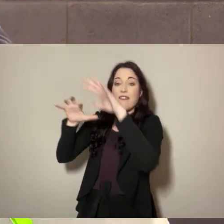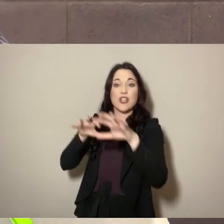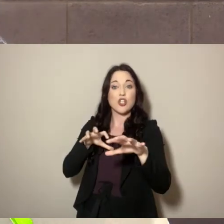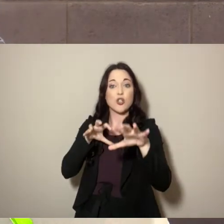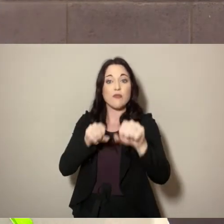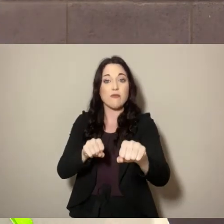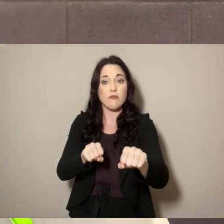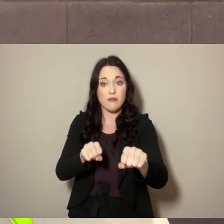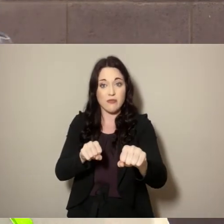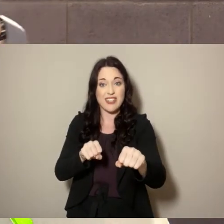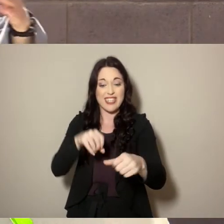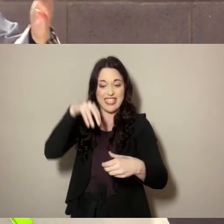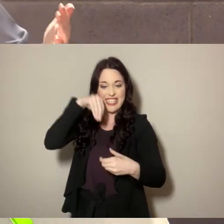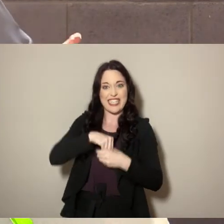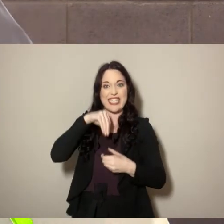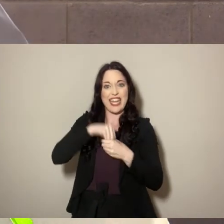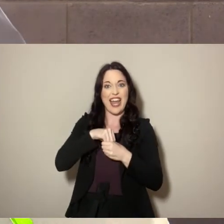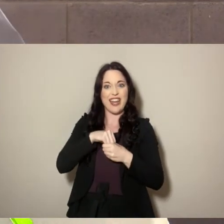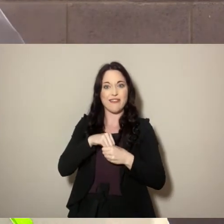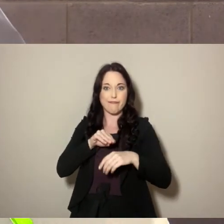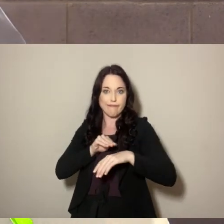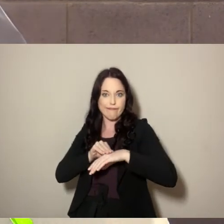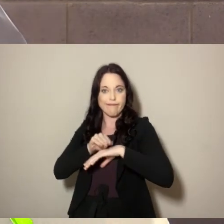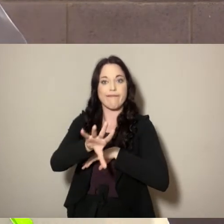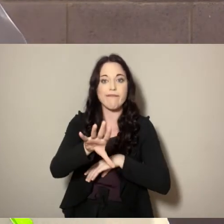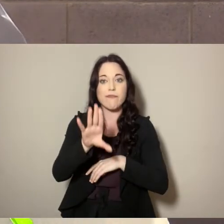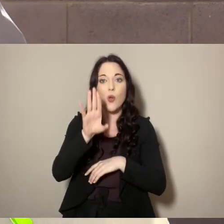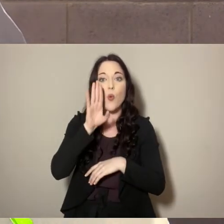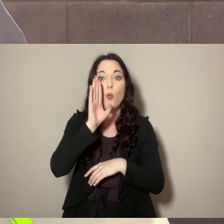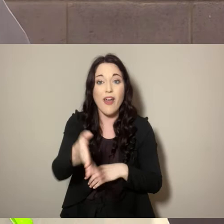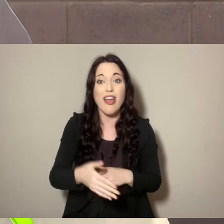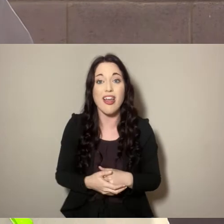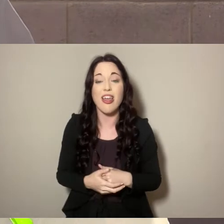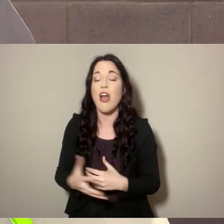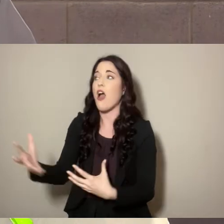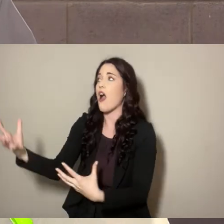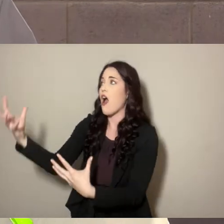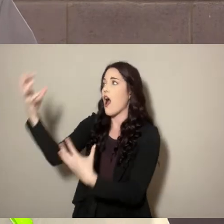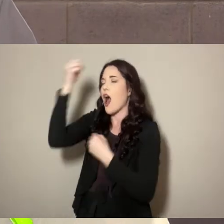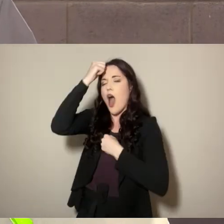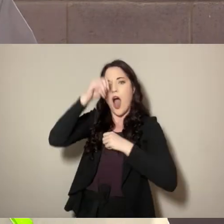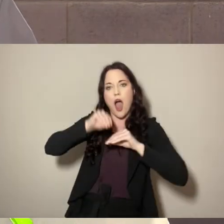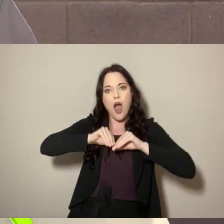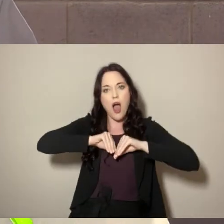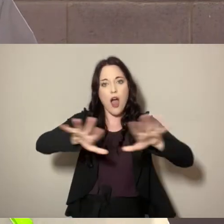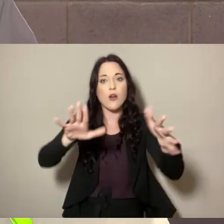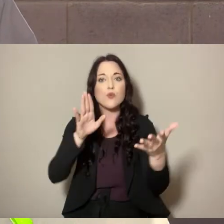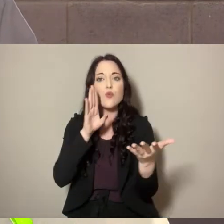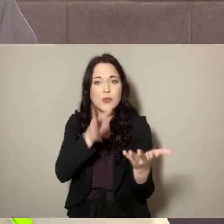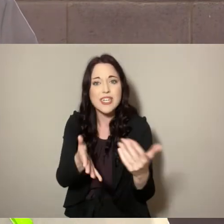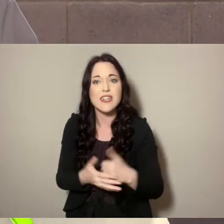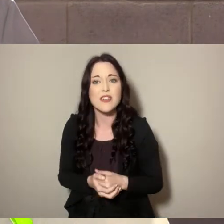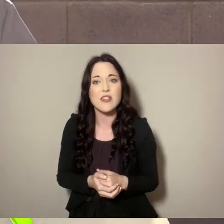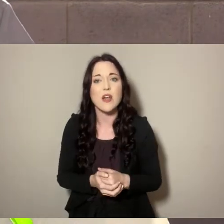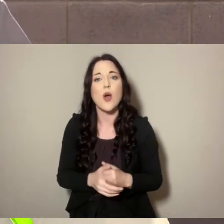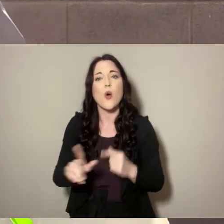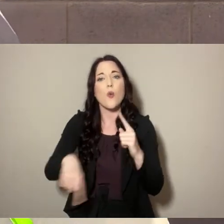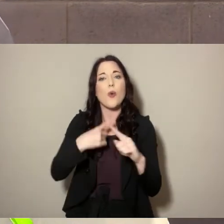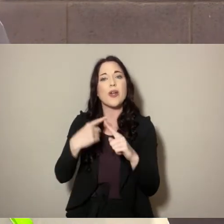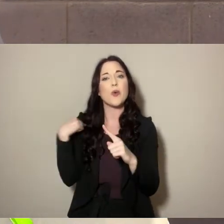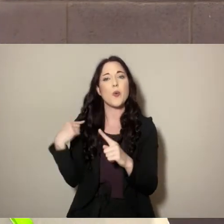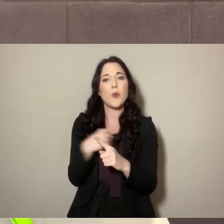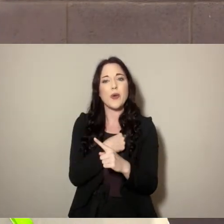us and among us. When we live the Sermon on the Mount day after